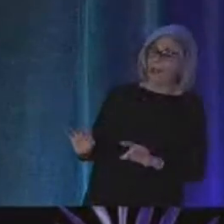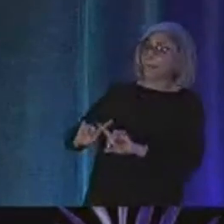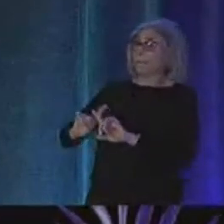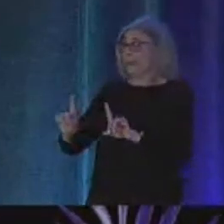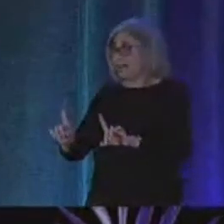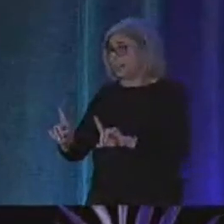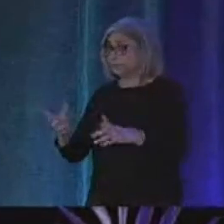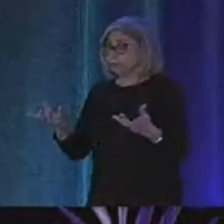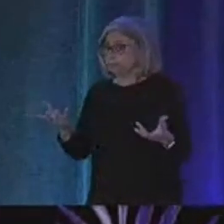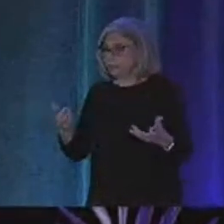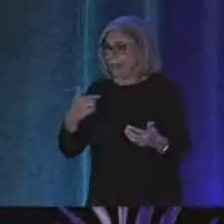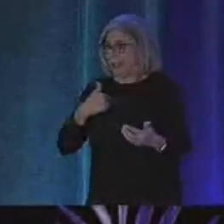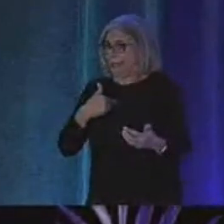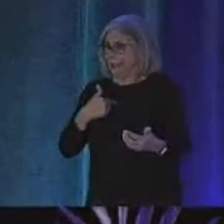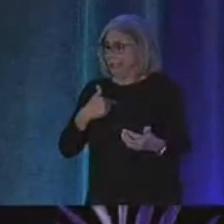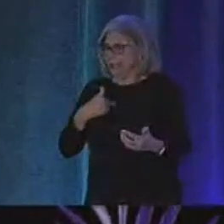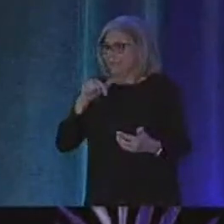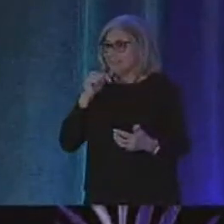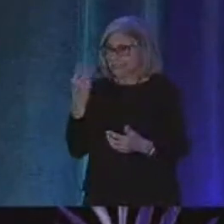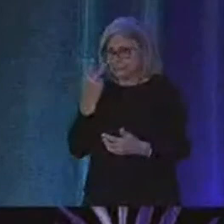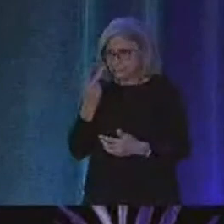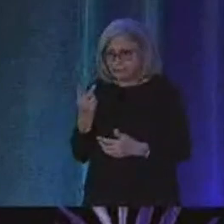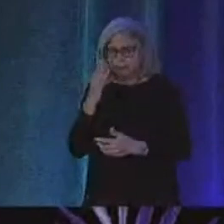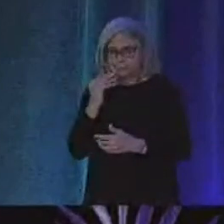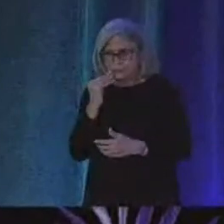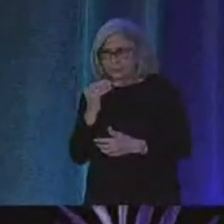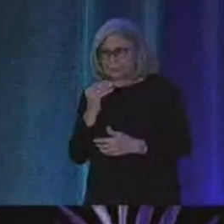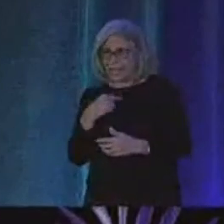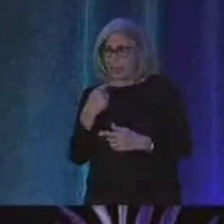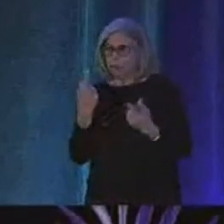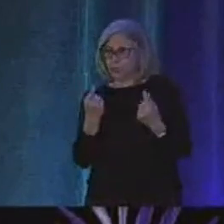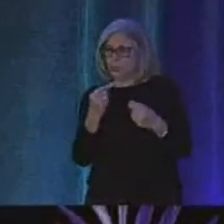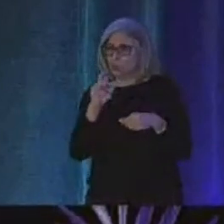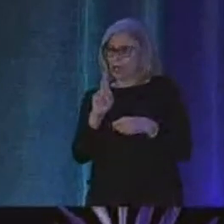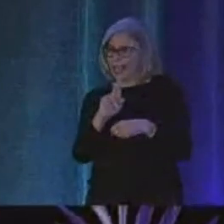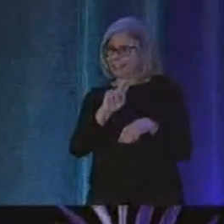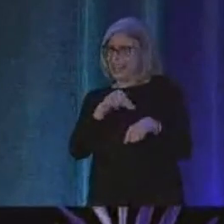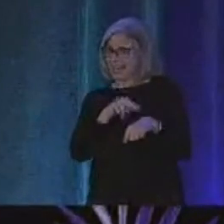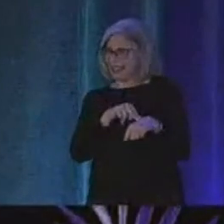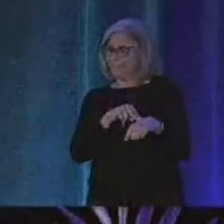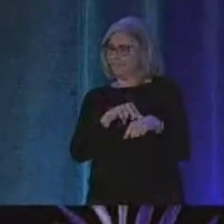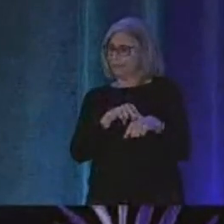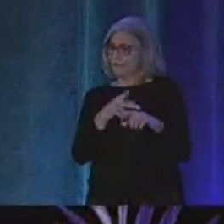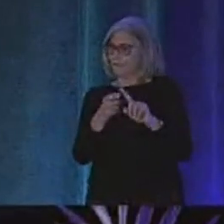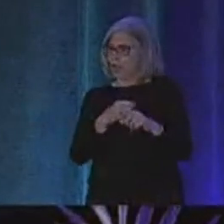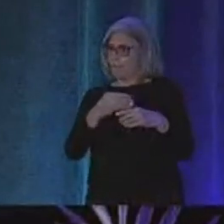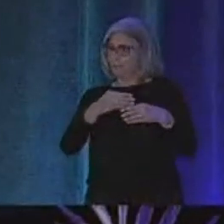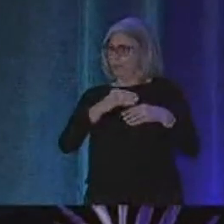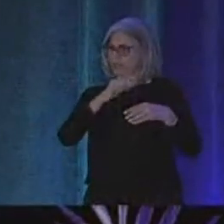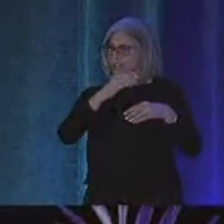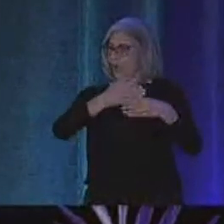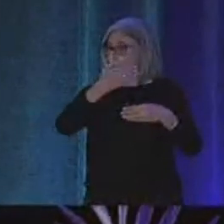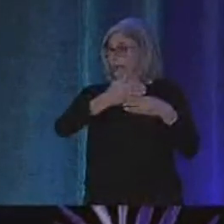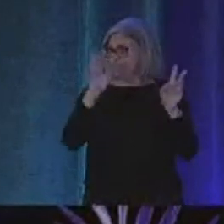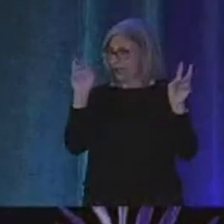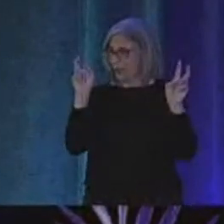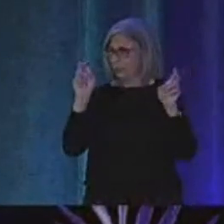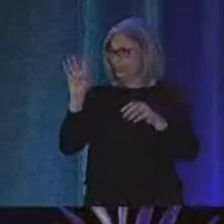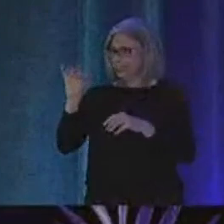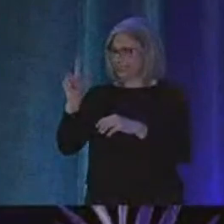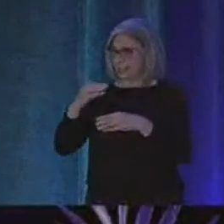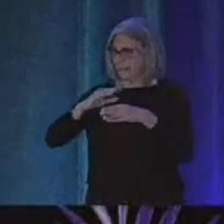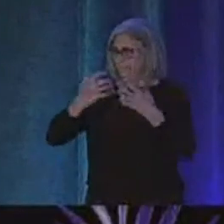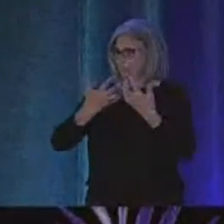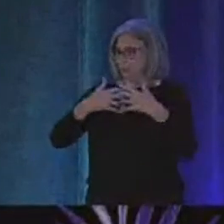But I have seen where somebody is like, "Oh, I'm going to do React Native from a Windows machine," and I'm like, "Okay,